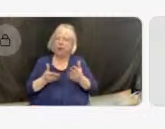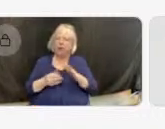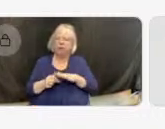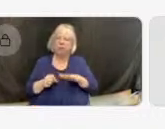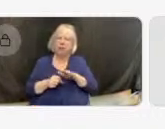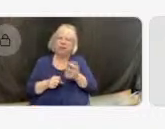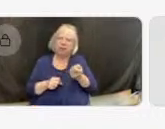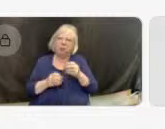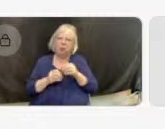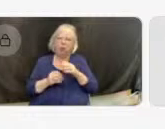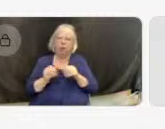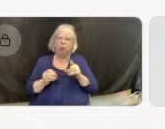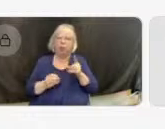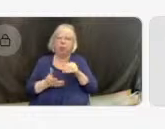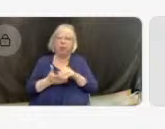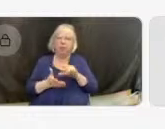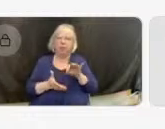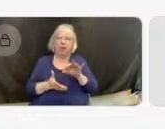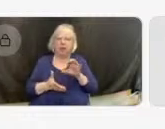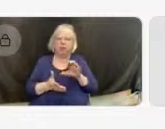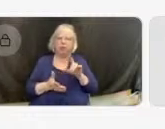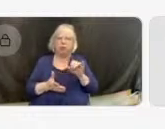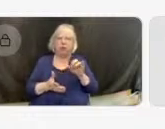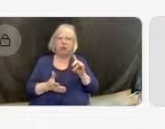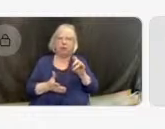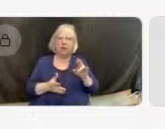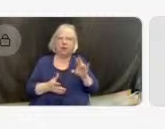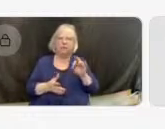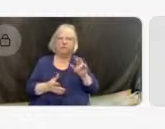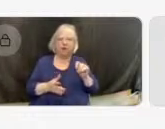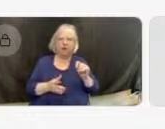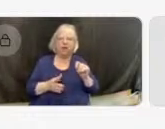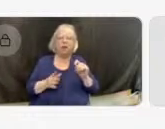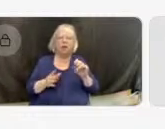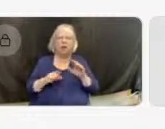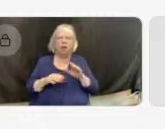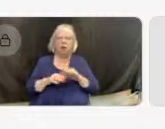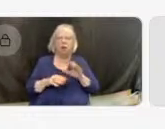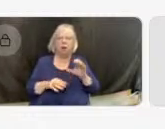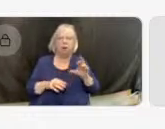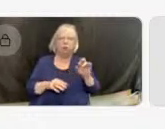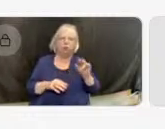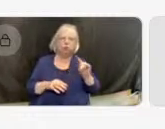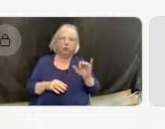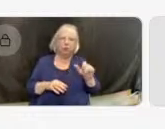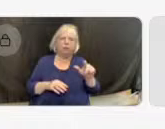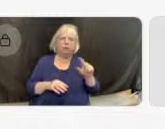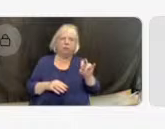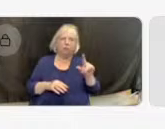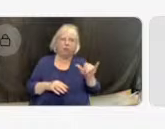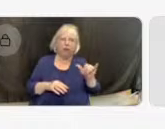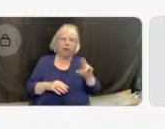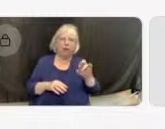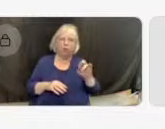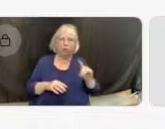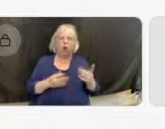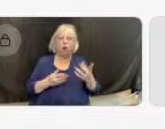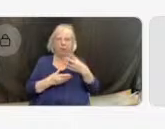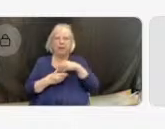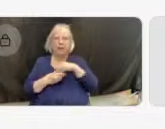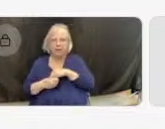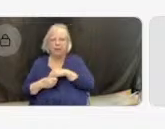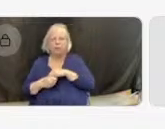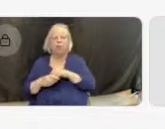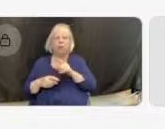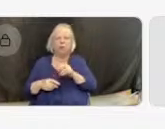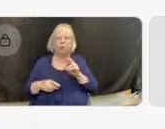over 1,900 linear feet of Crystal Valley Road into the city of Little Rock, because in Pulaski